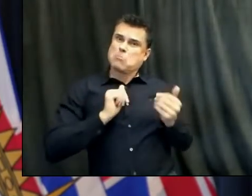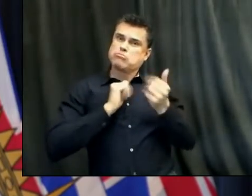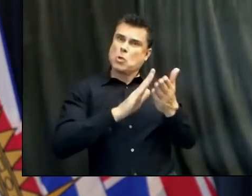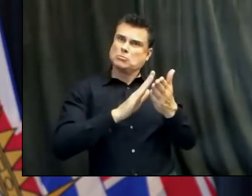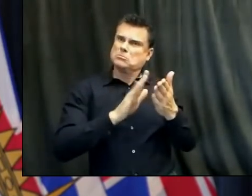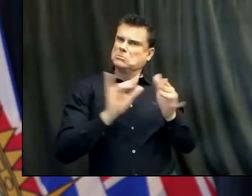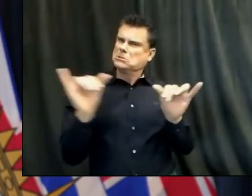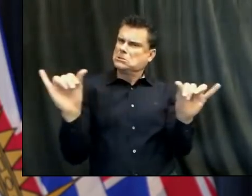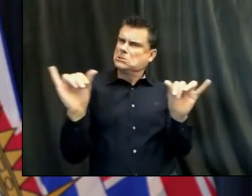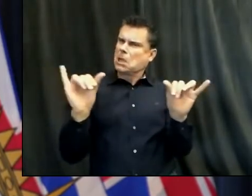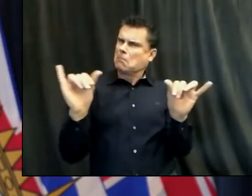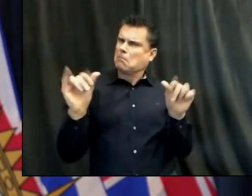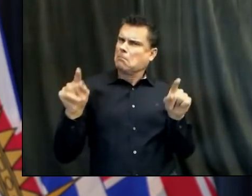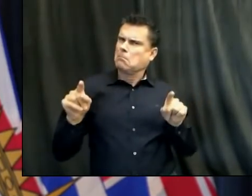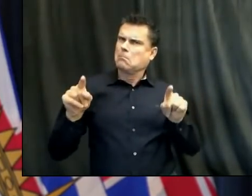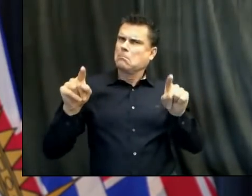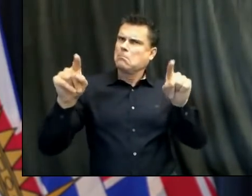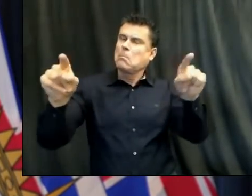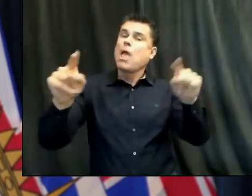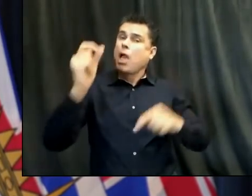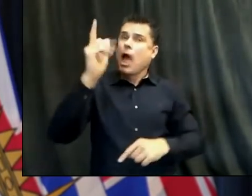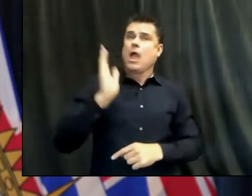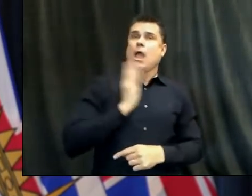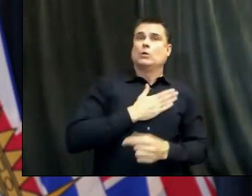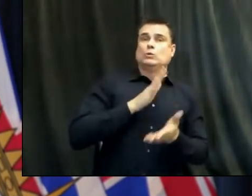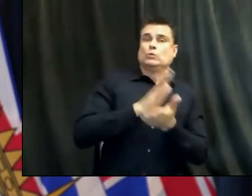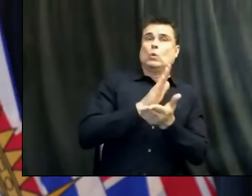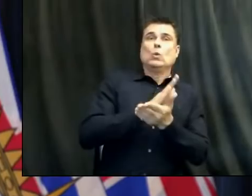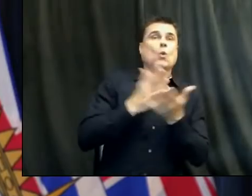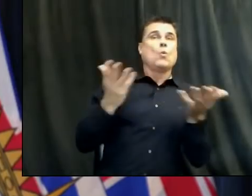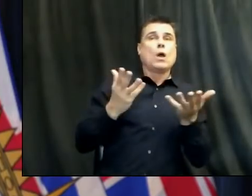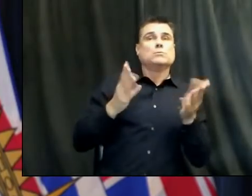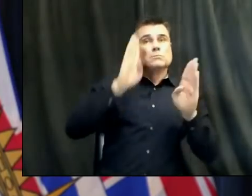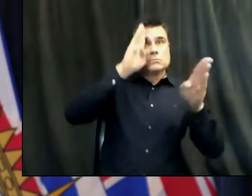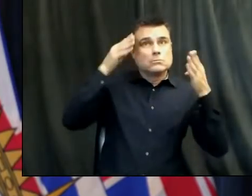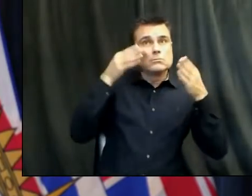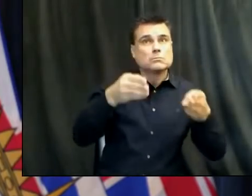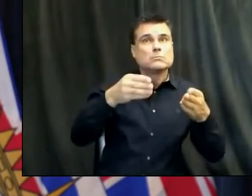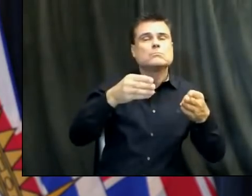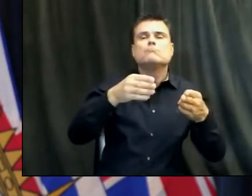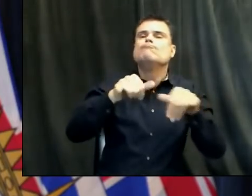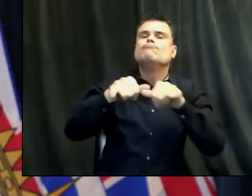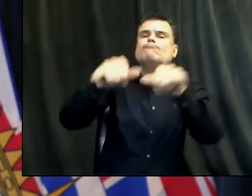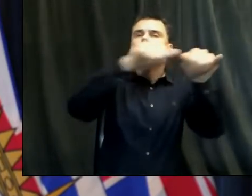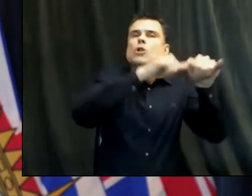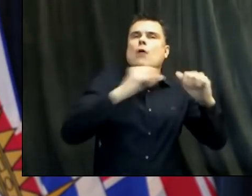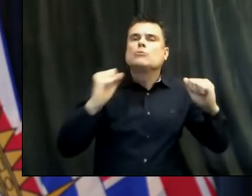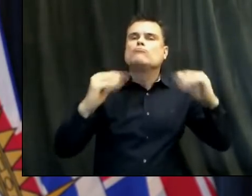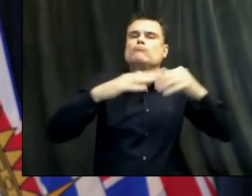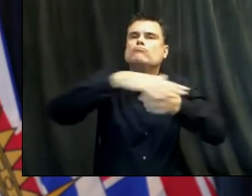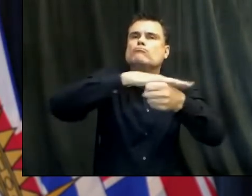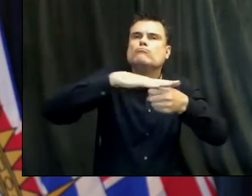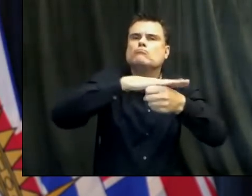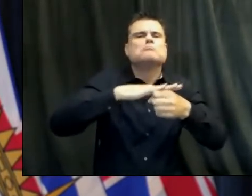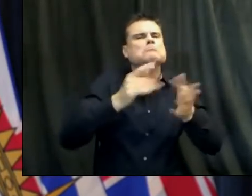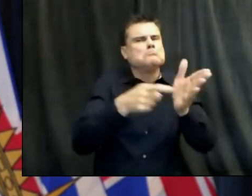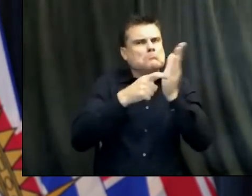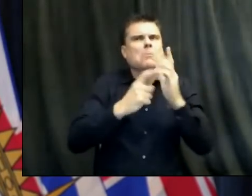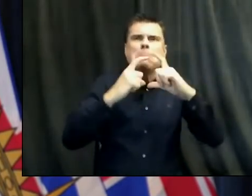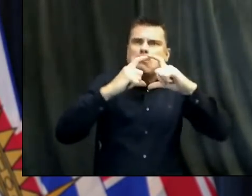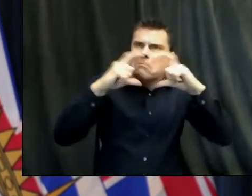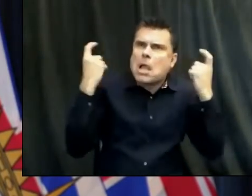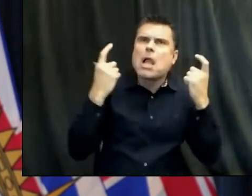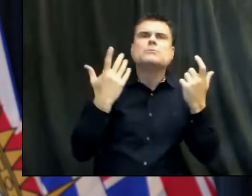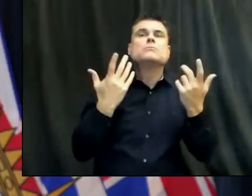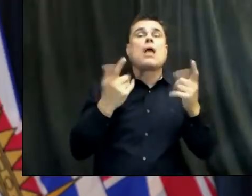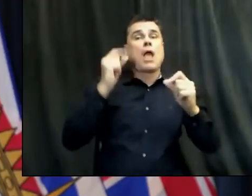including, you know, mask wearing in common areas and where they're required for adults in the school system, et cetera.